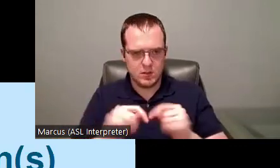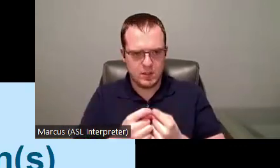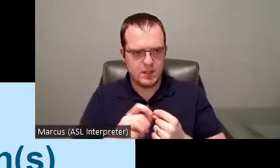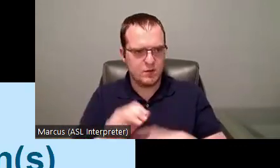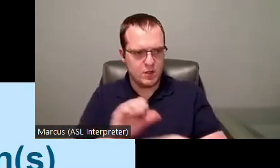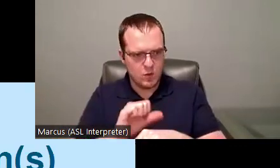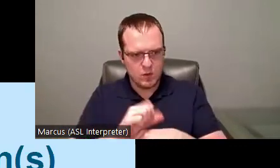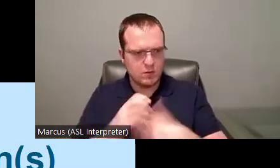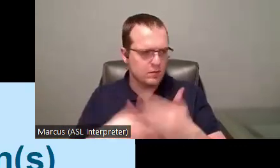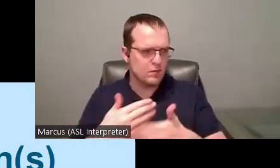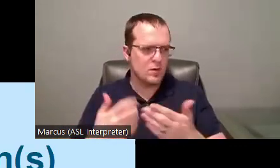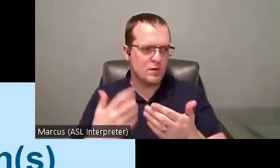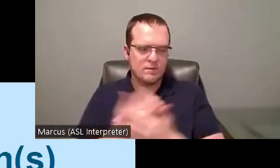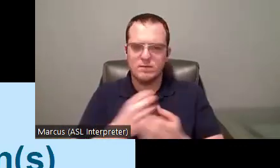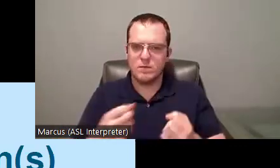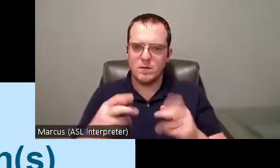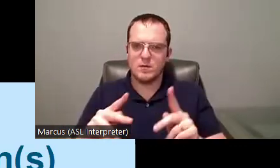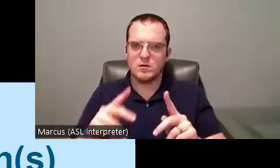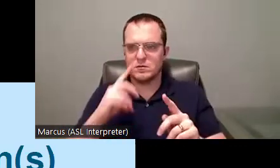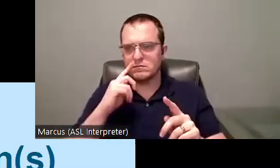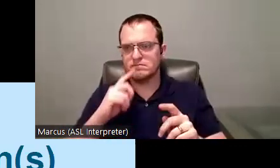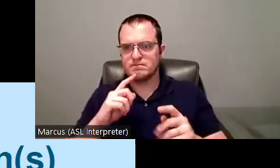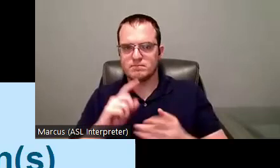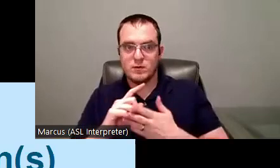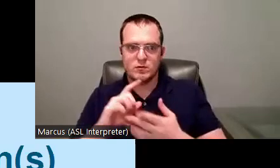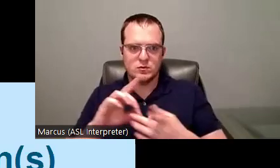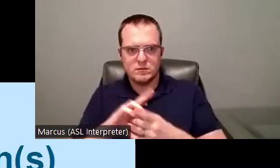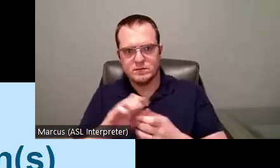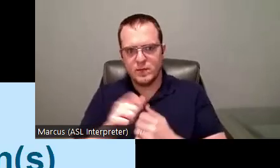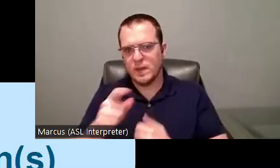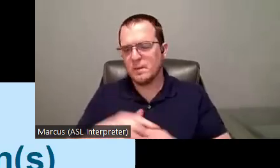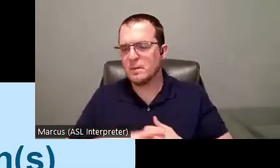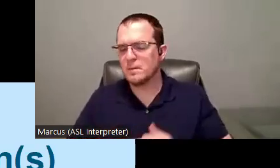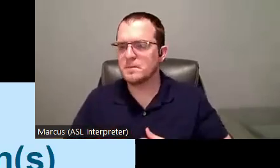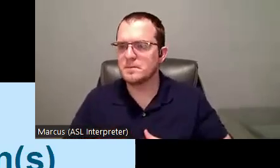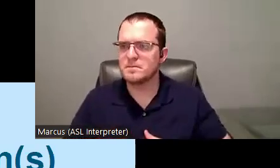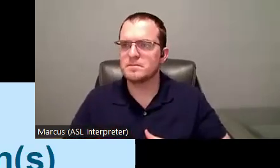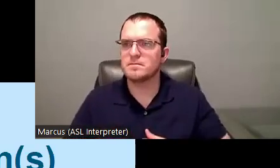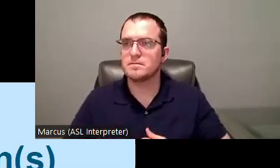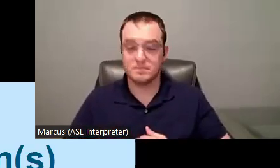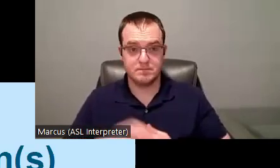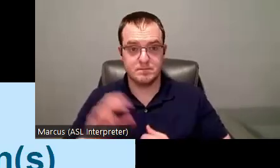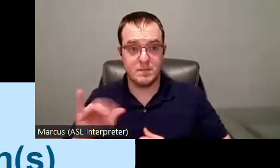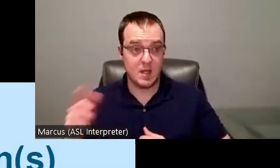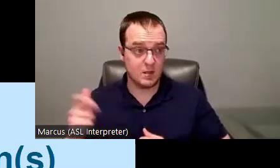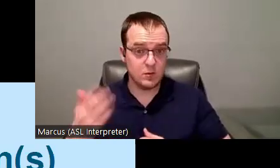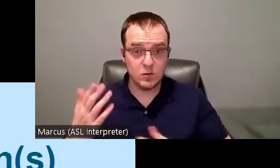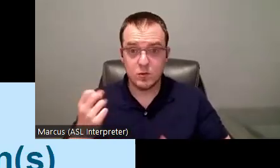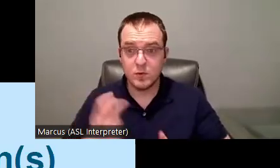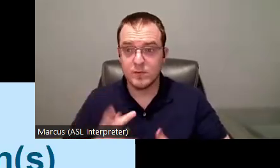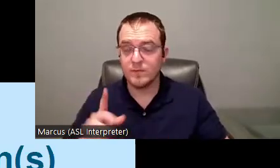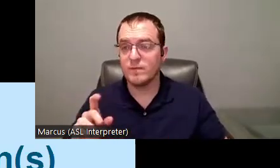do, and we have the chance to and privileged to partner with them on. So with that, entertain a motion to approve.